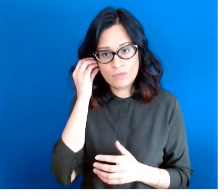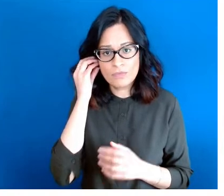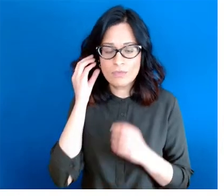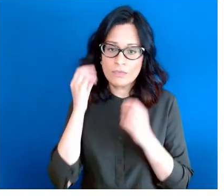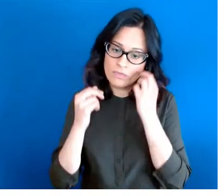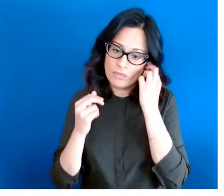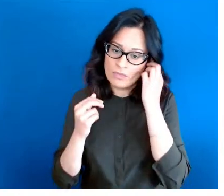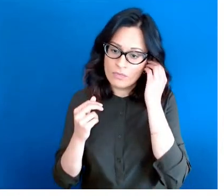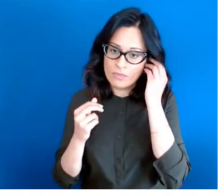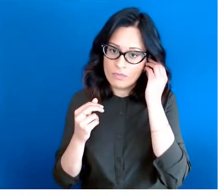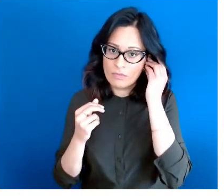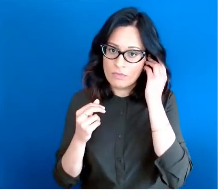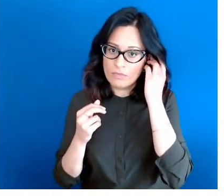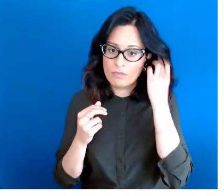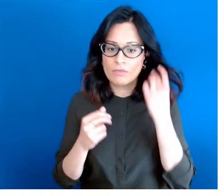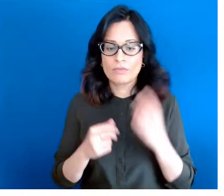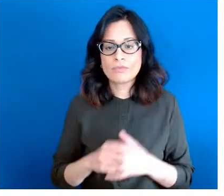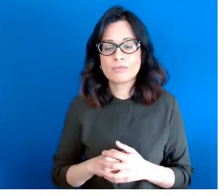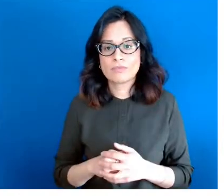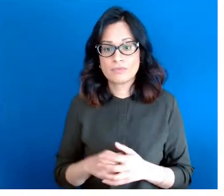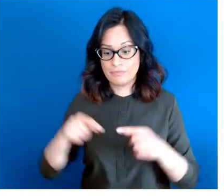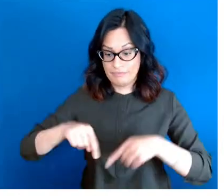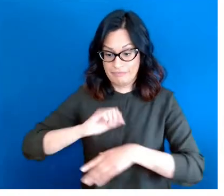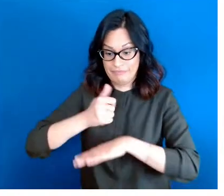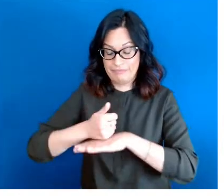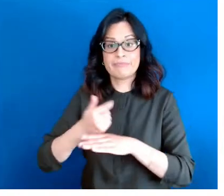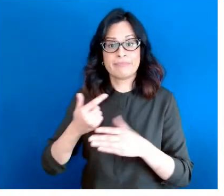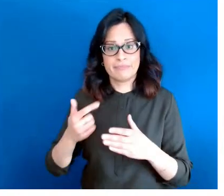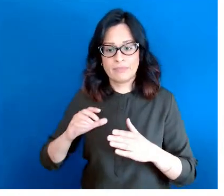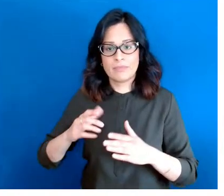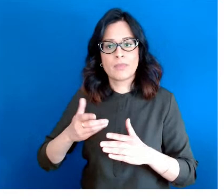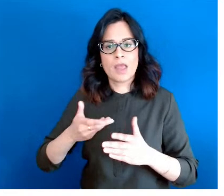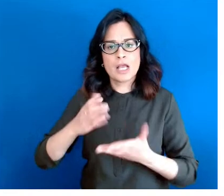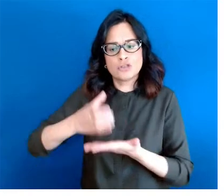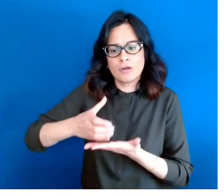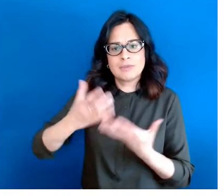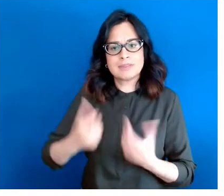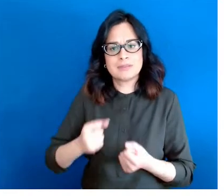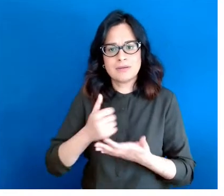Allergy UK has a helpline,